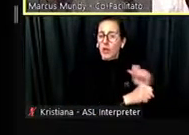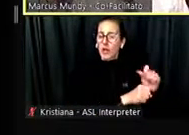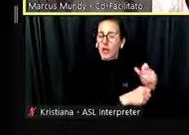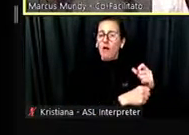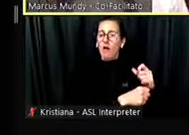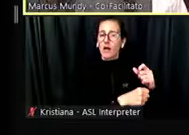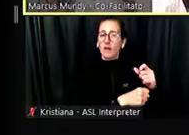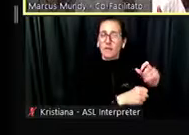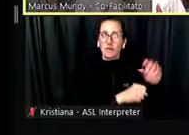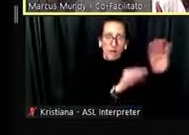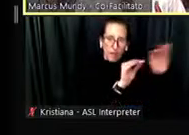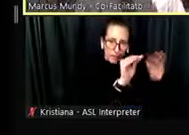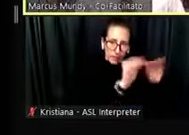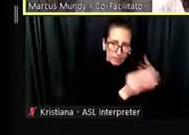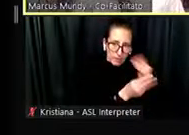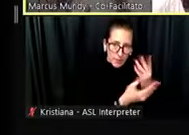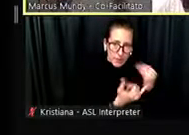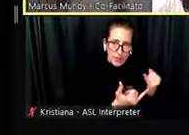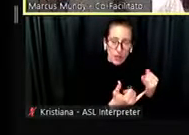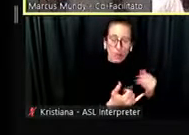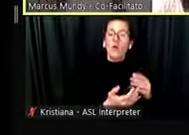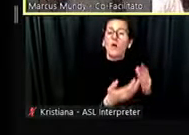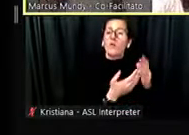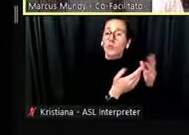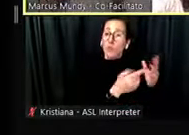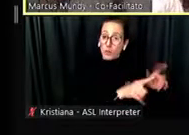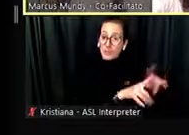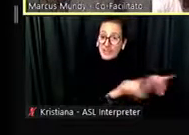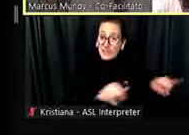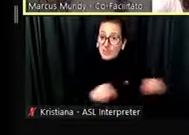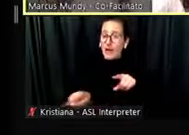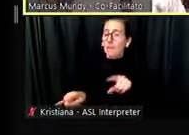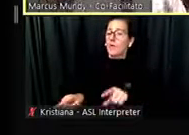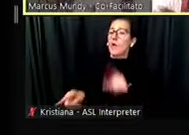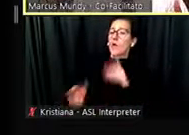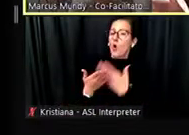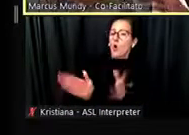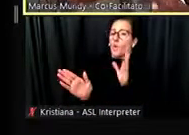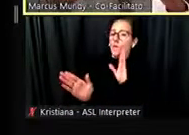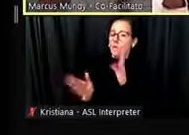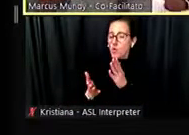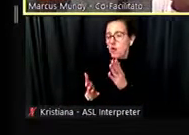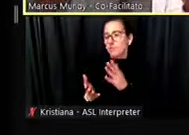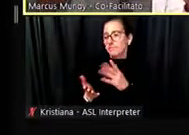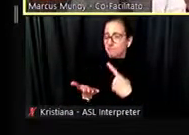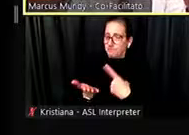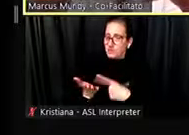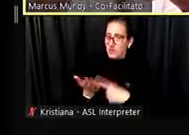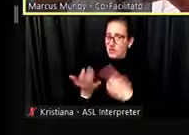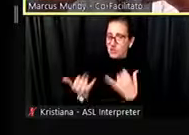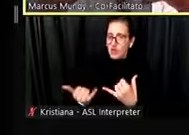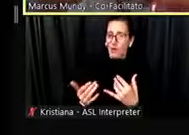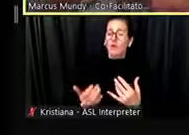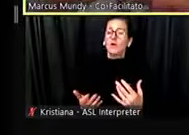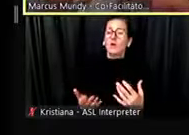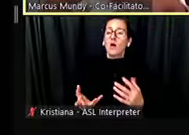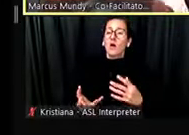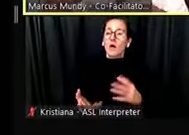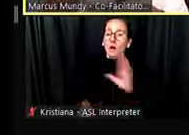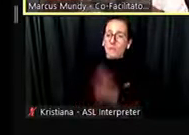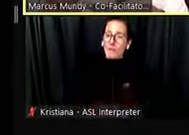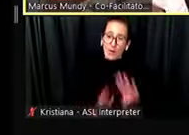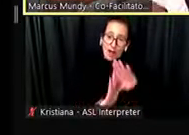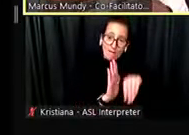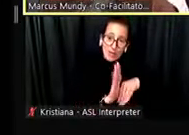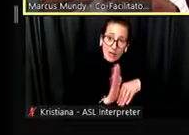general discussion. We have about a half an hour left on this call. And so the balance of the time we wanted